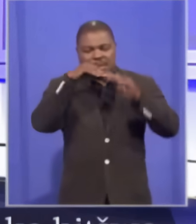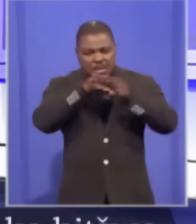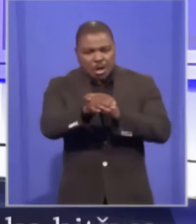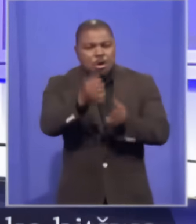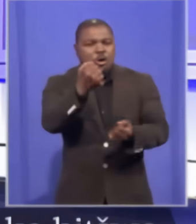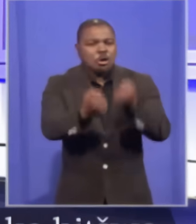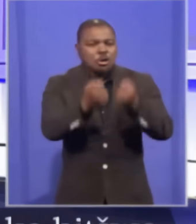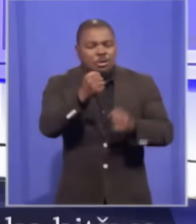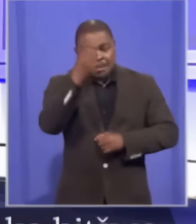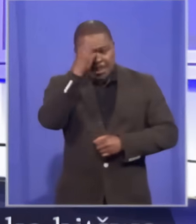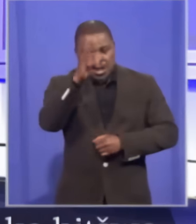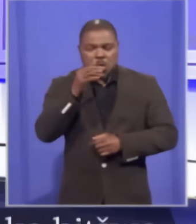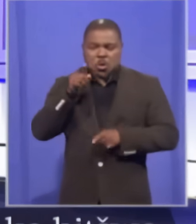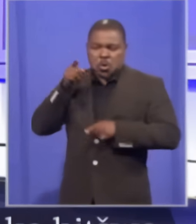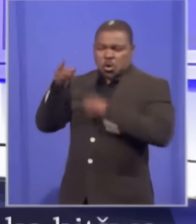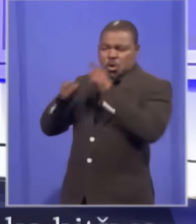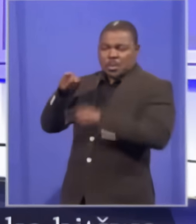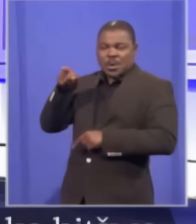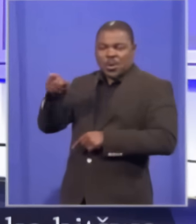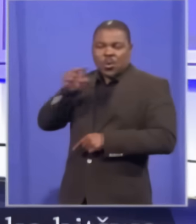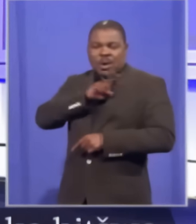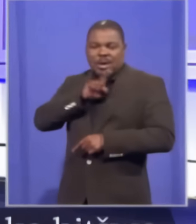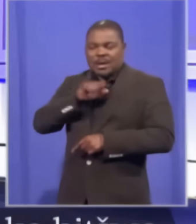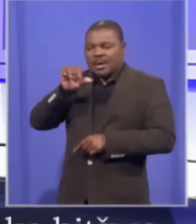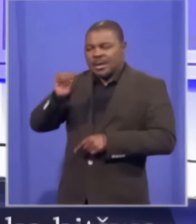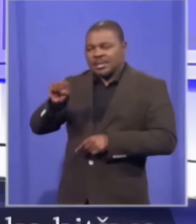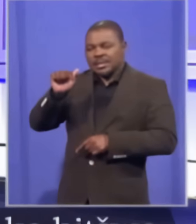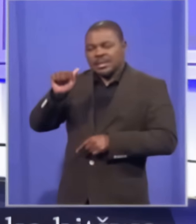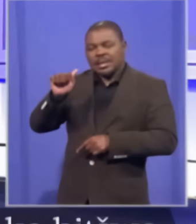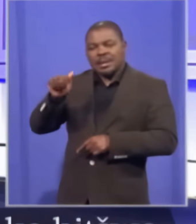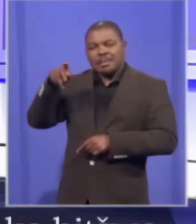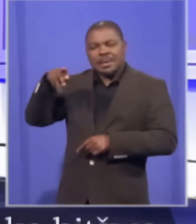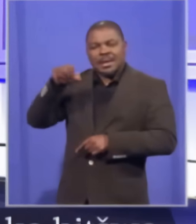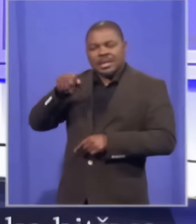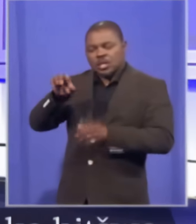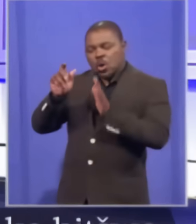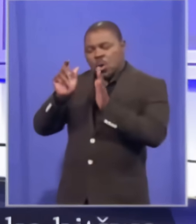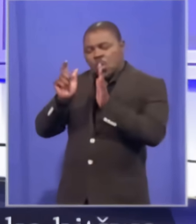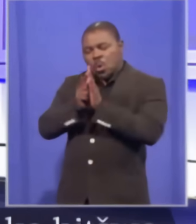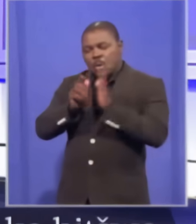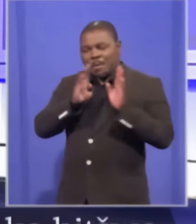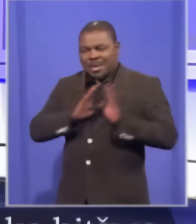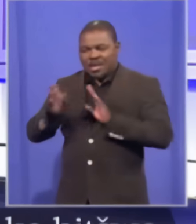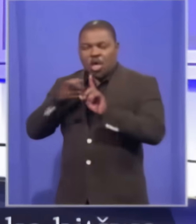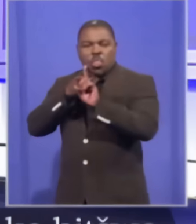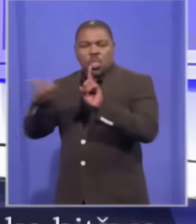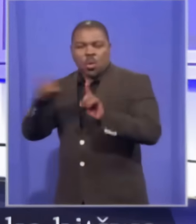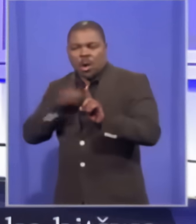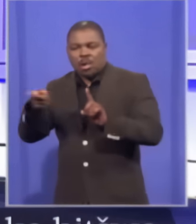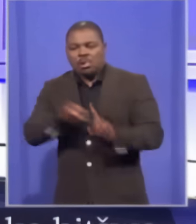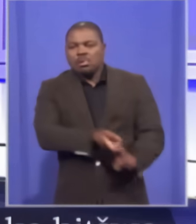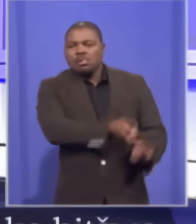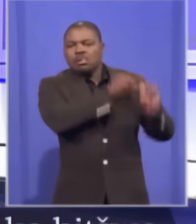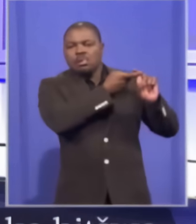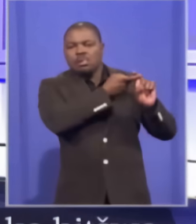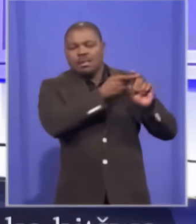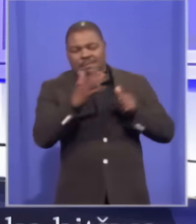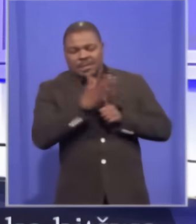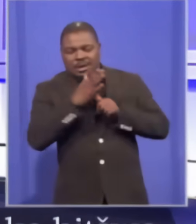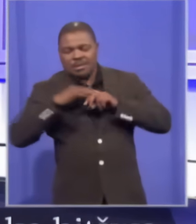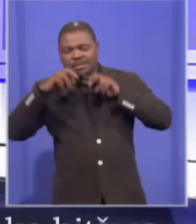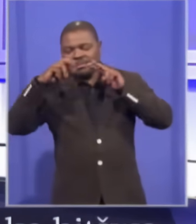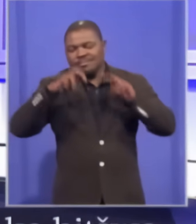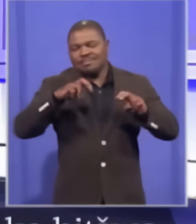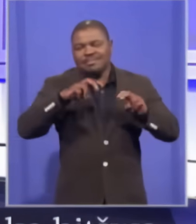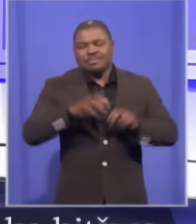a latofatša Masemola ka go nyatša melawana ya SAAPS ya maitshwaro ka go mo gapeletša go dula gae go fihla ge dinyakišišo di